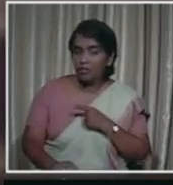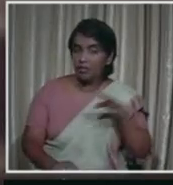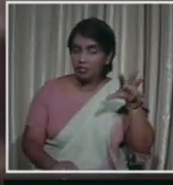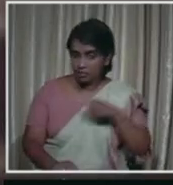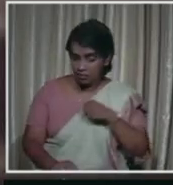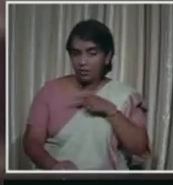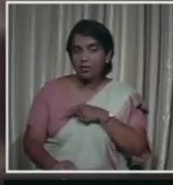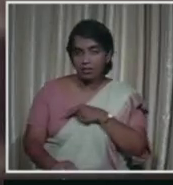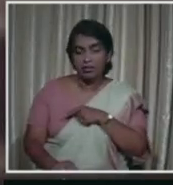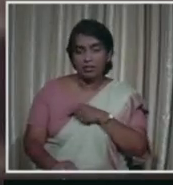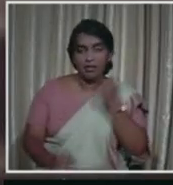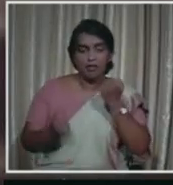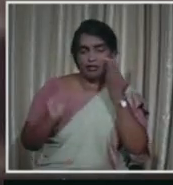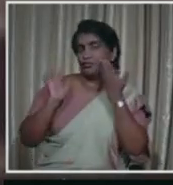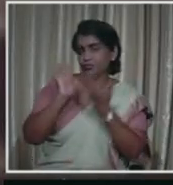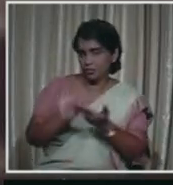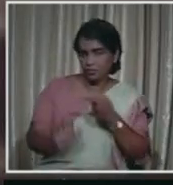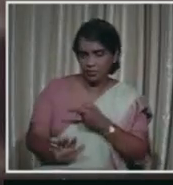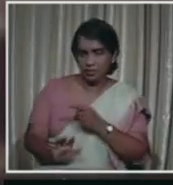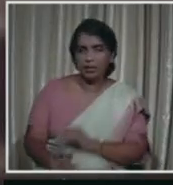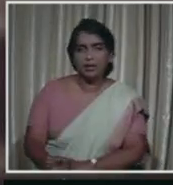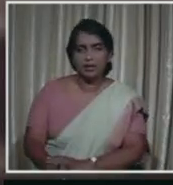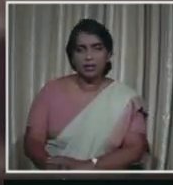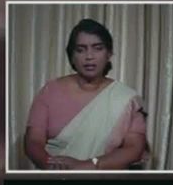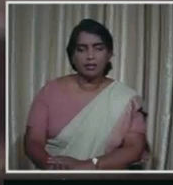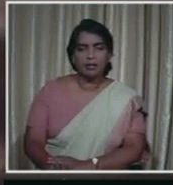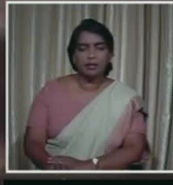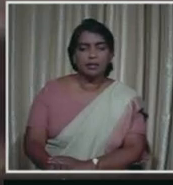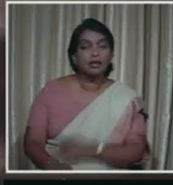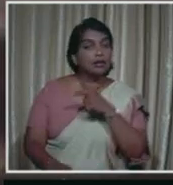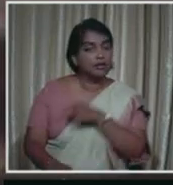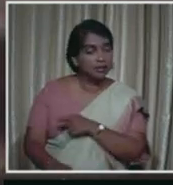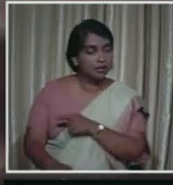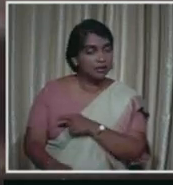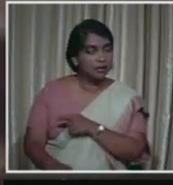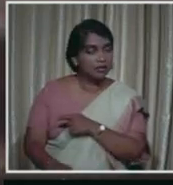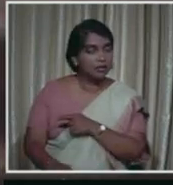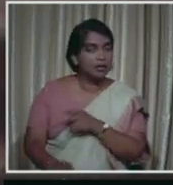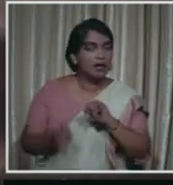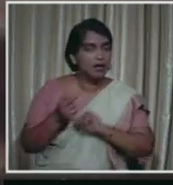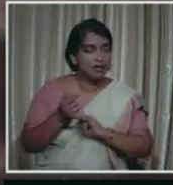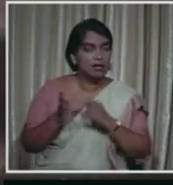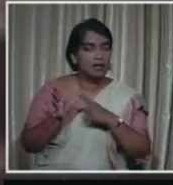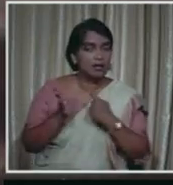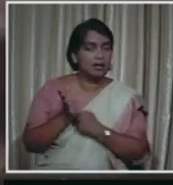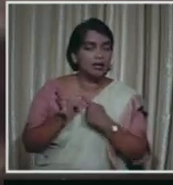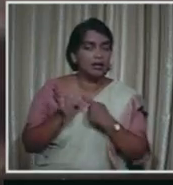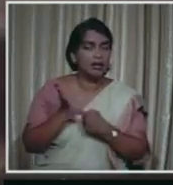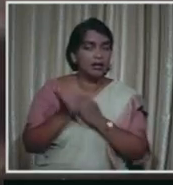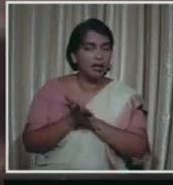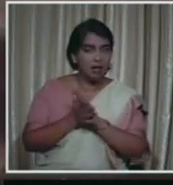bombings. Reports that Rear Admiral Sarat is using this. Can the court produce be used by